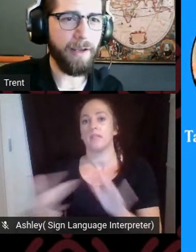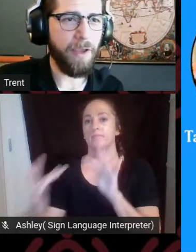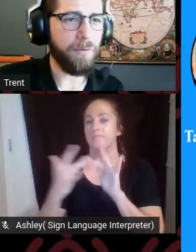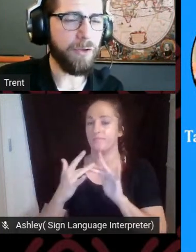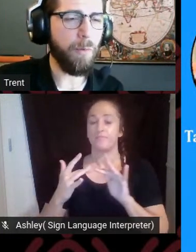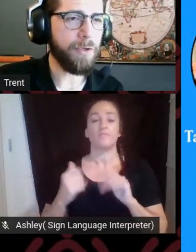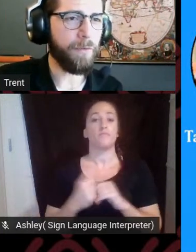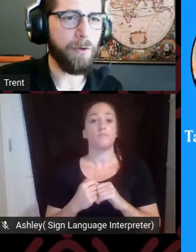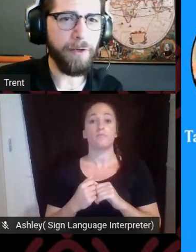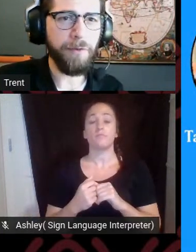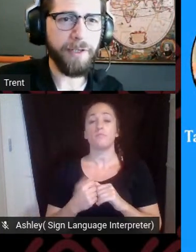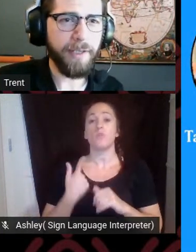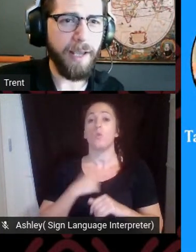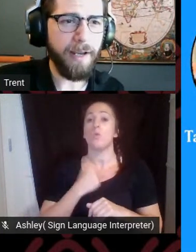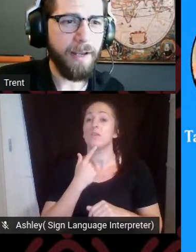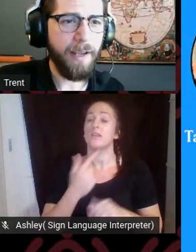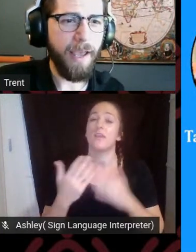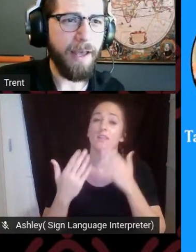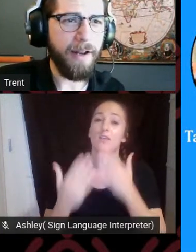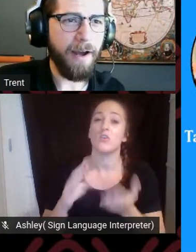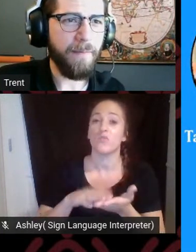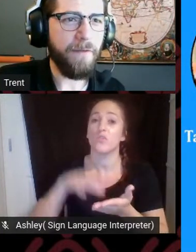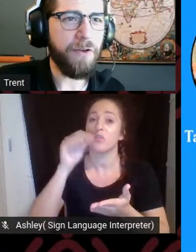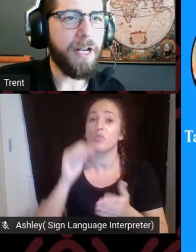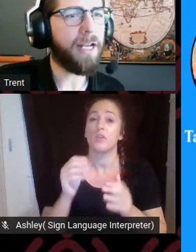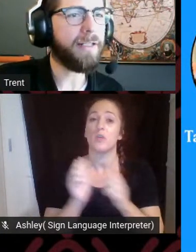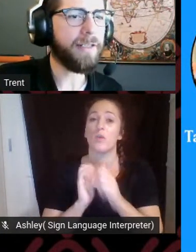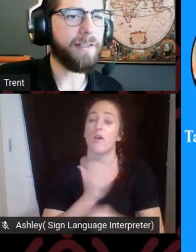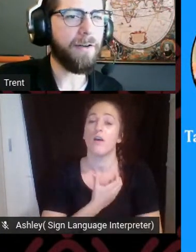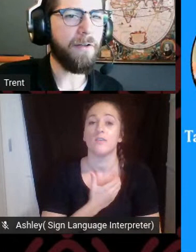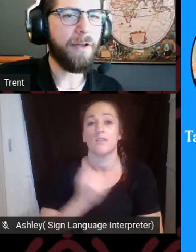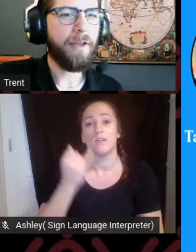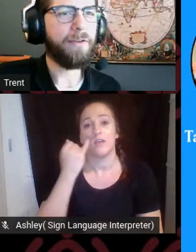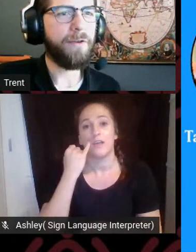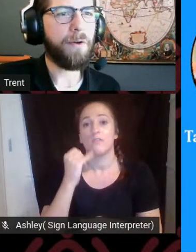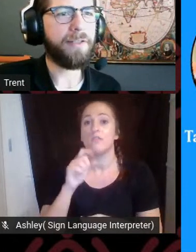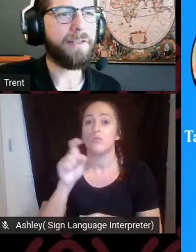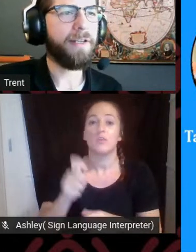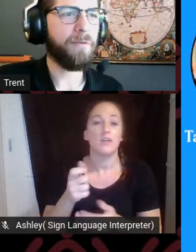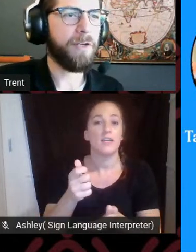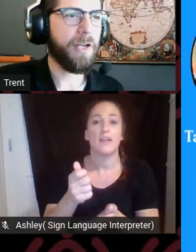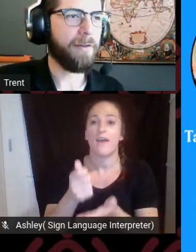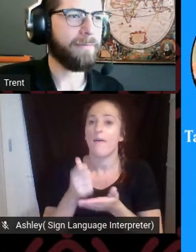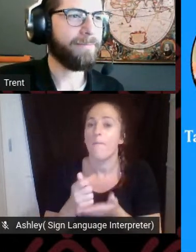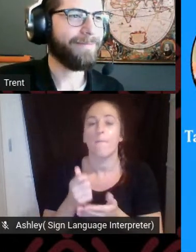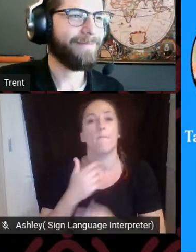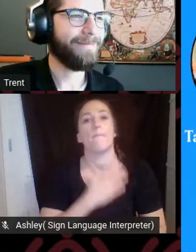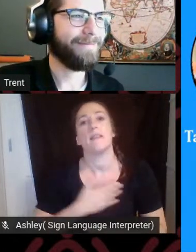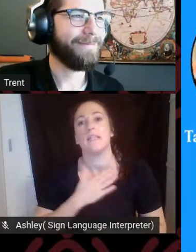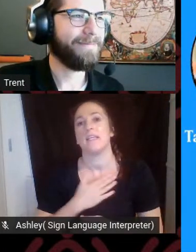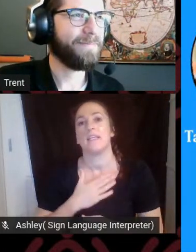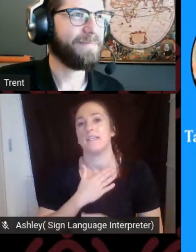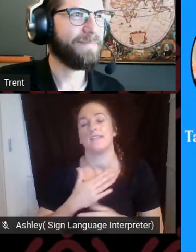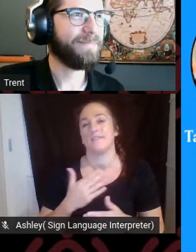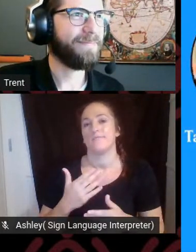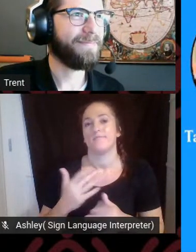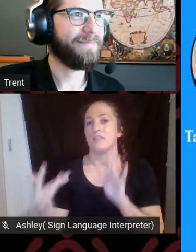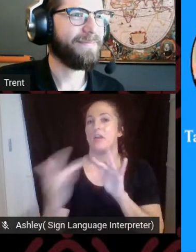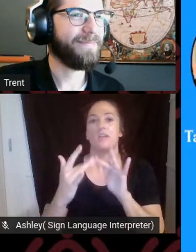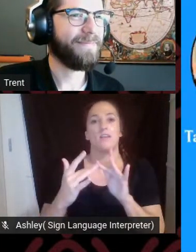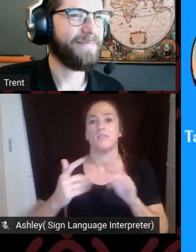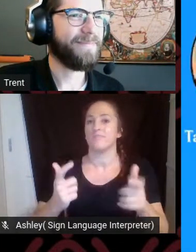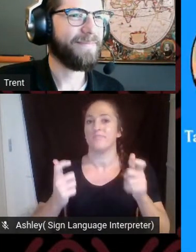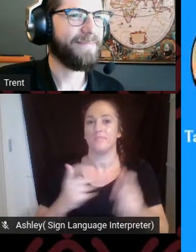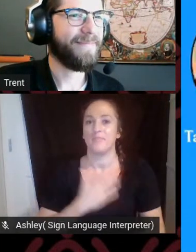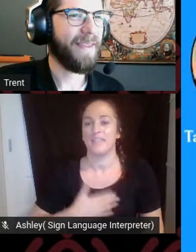on EdTech, thank you so much for learning with us today. And if you need any assistance at all, don't hesitate to reach out. All right. Thank you